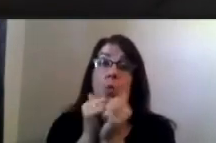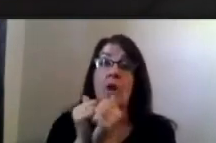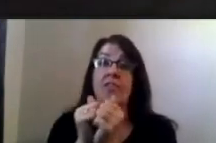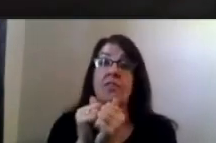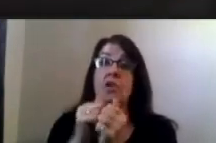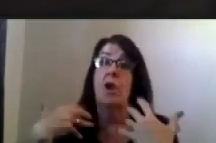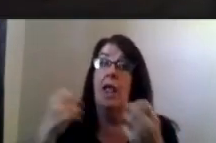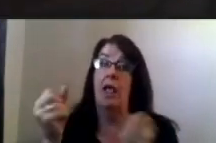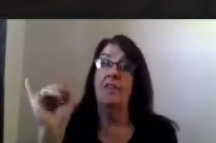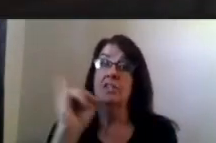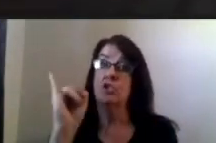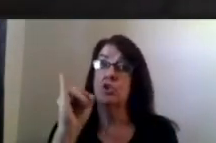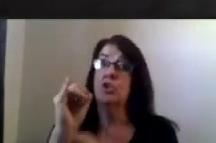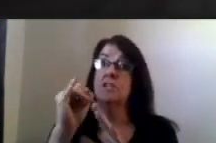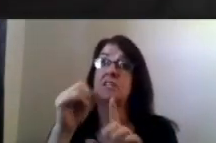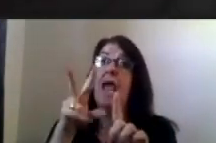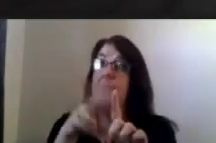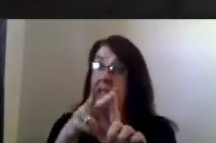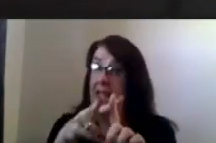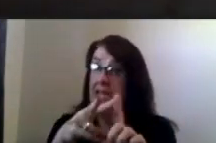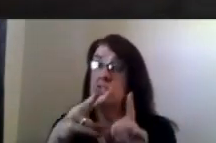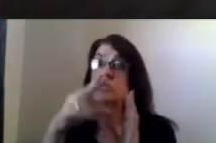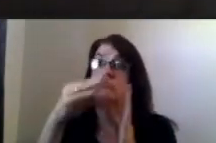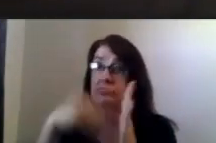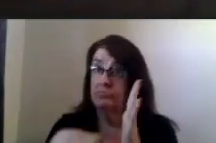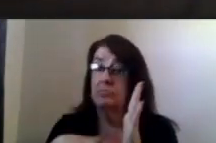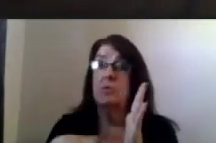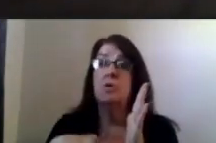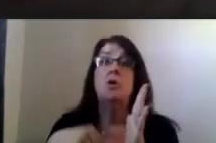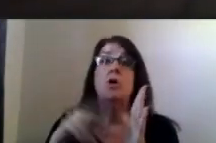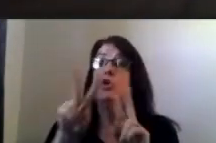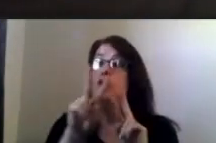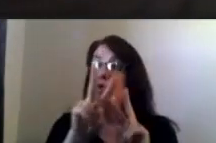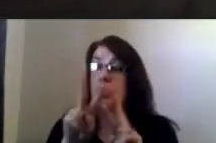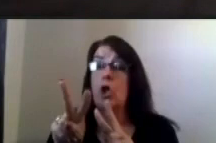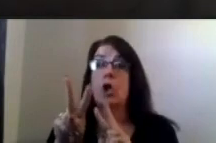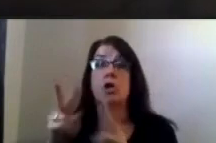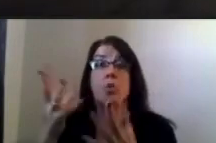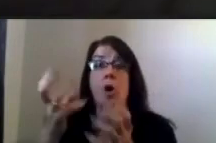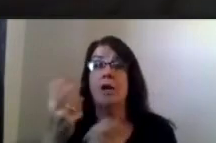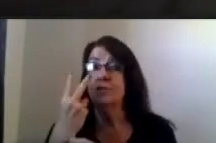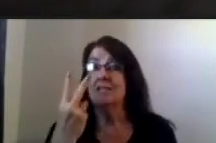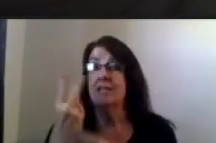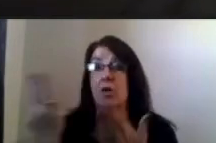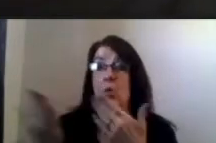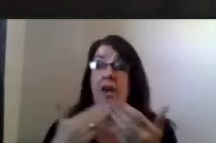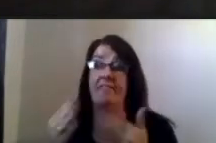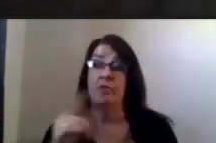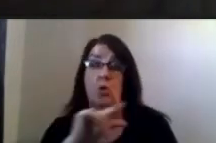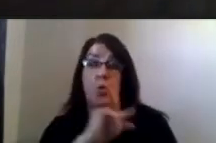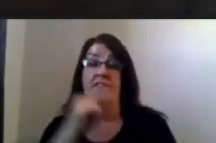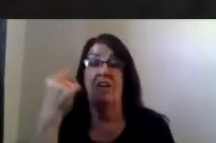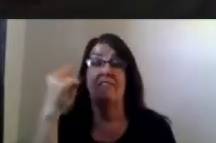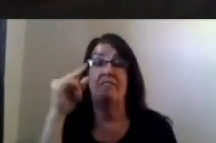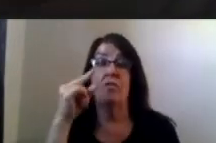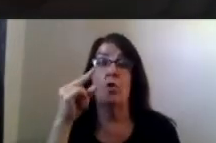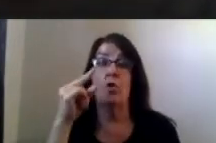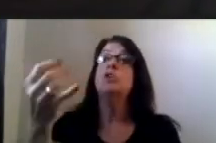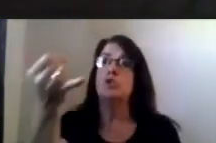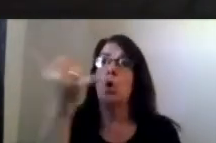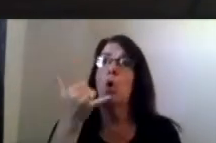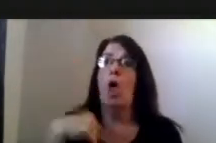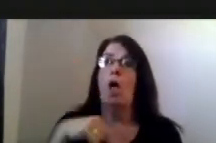insurance application, or if you're just looking to see what you may qualify for, you can give us a call